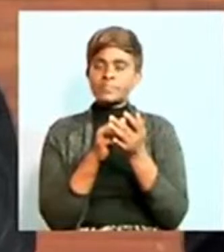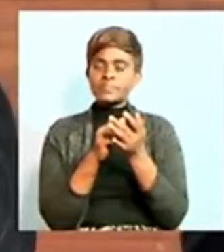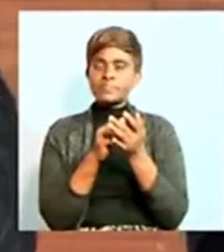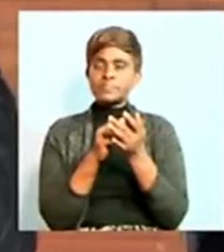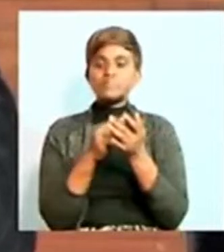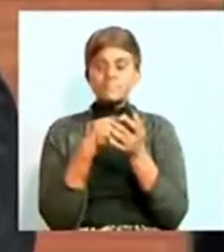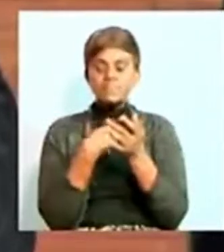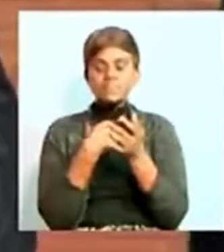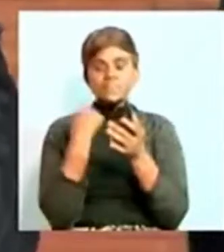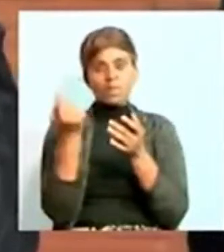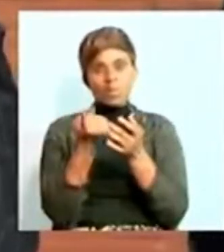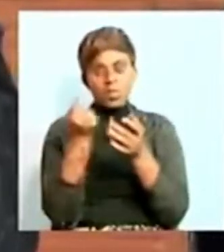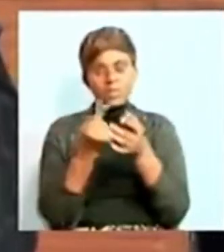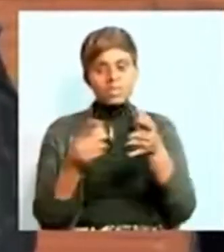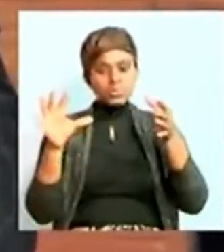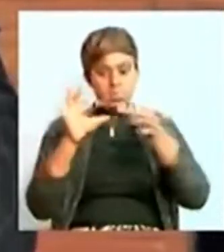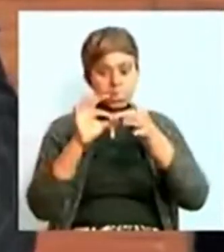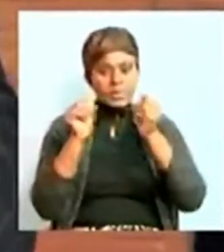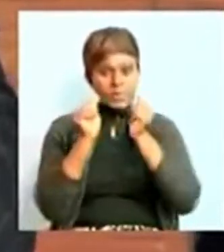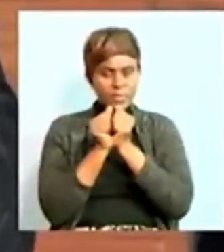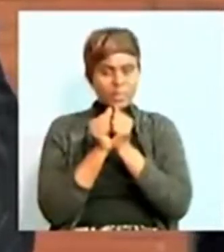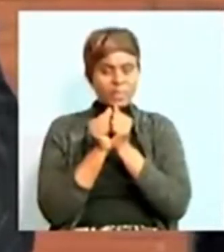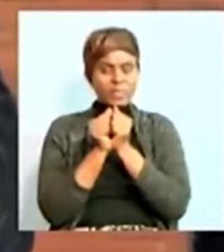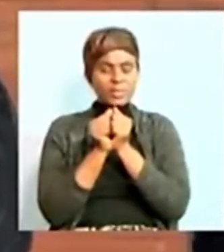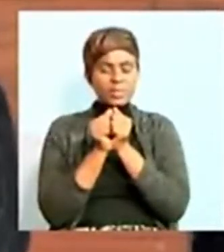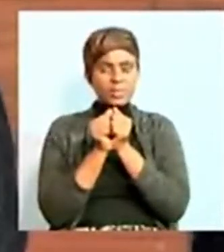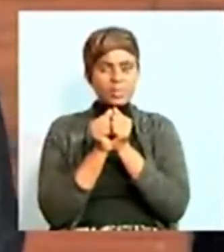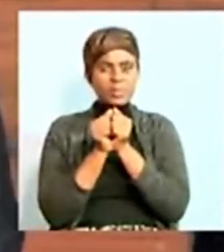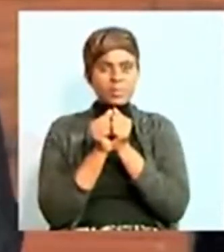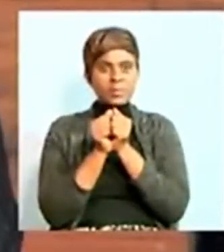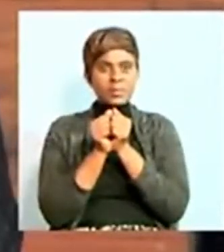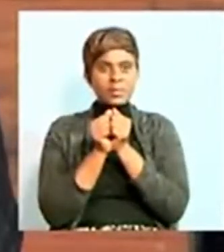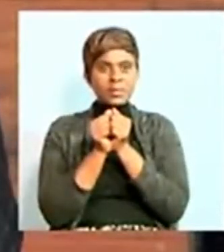I want to marry them, Chair, with page